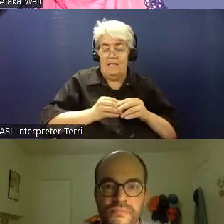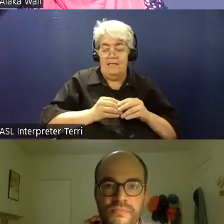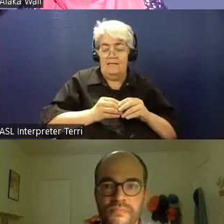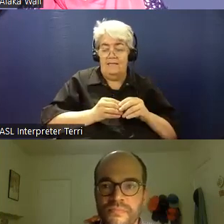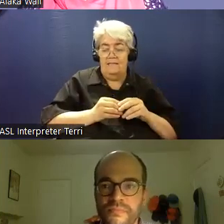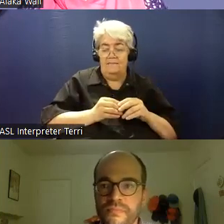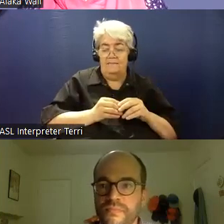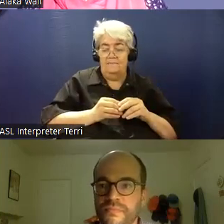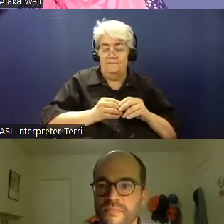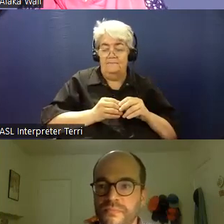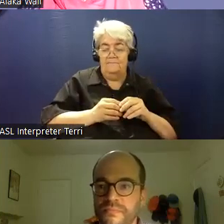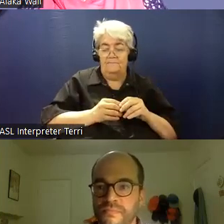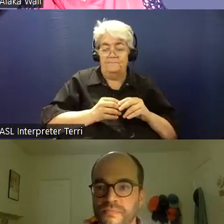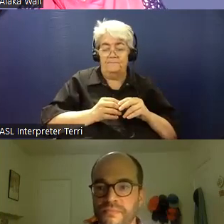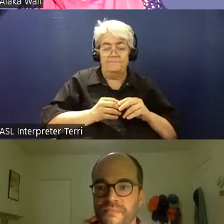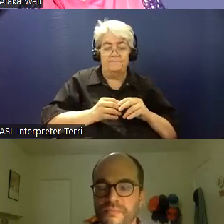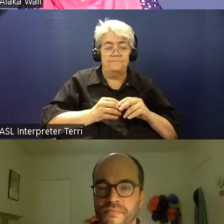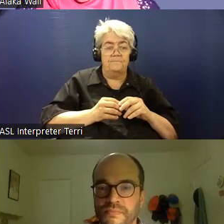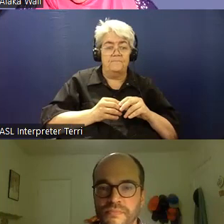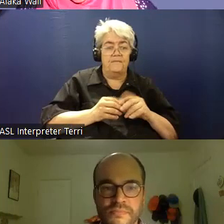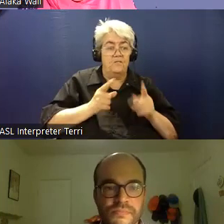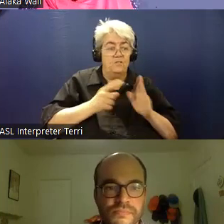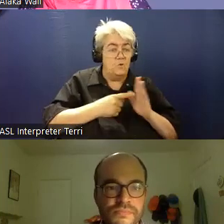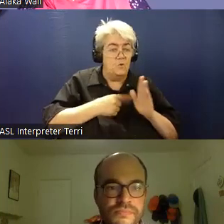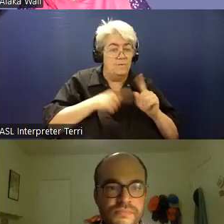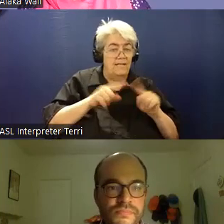show my slides. Oops, sorry.